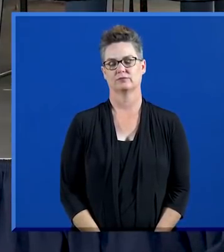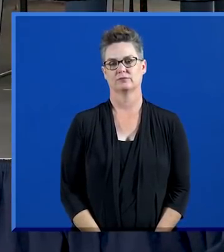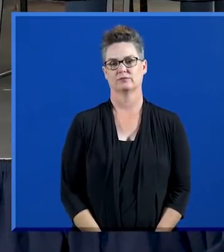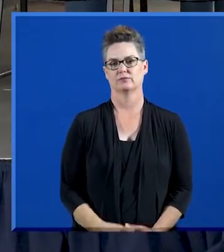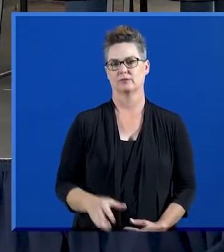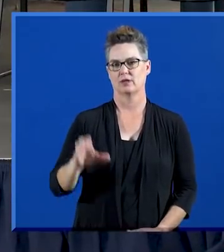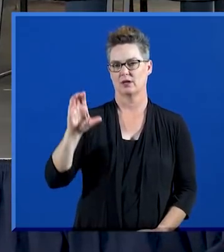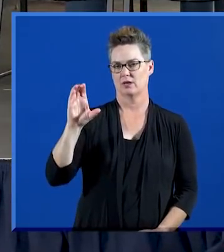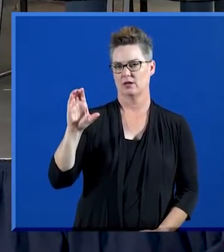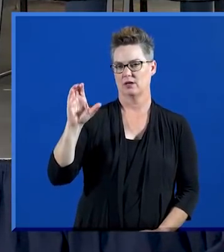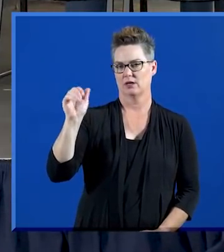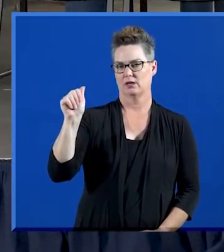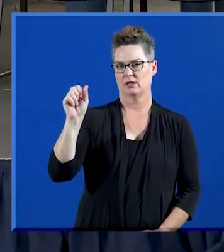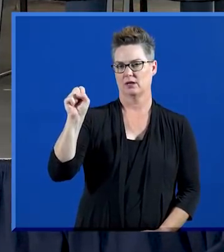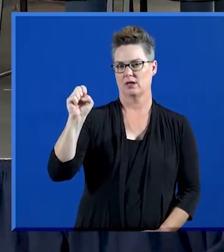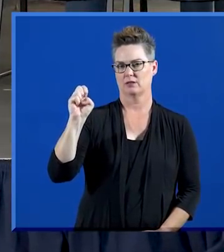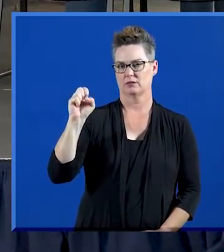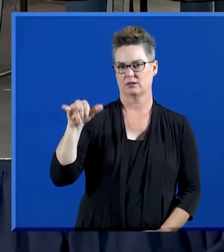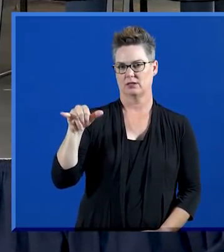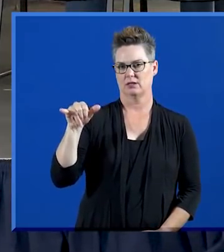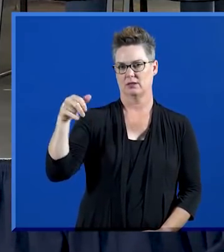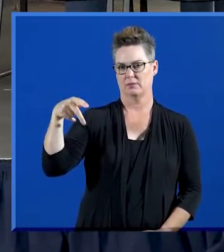Casey Patty.